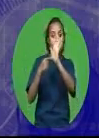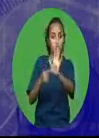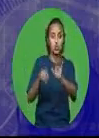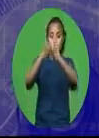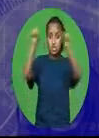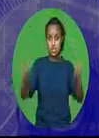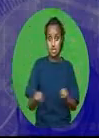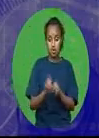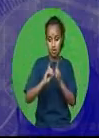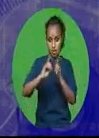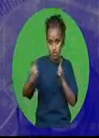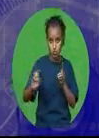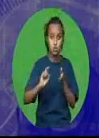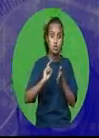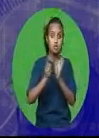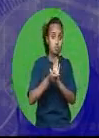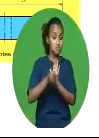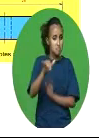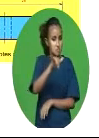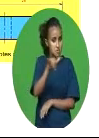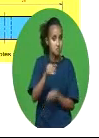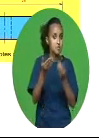dimensions just as the example given.